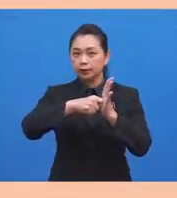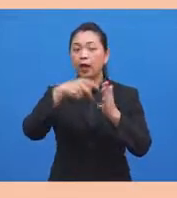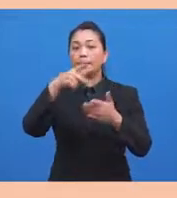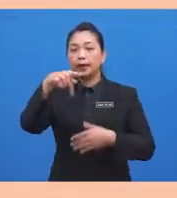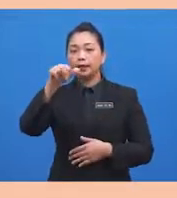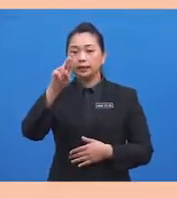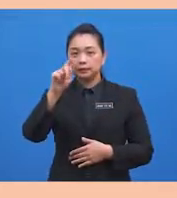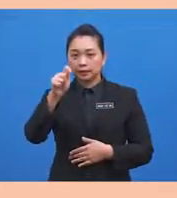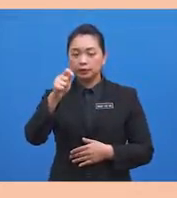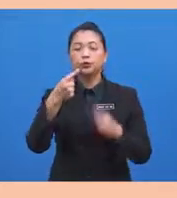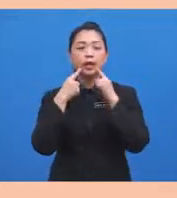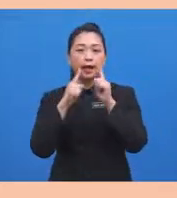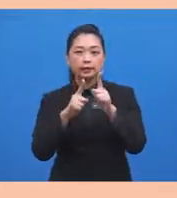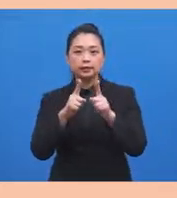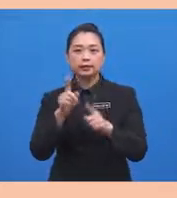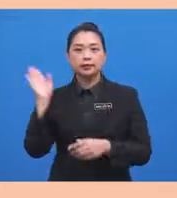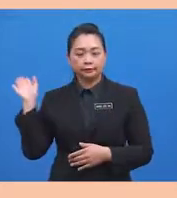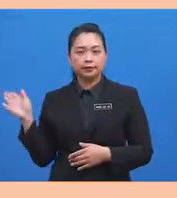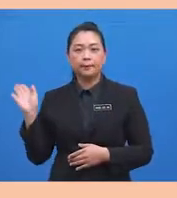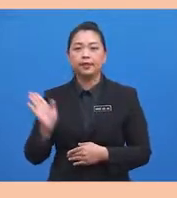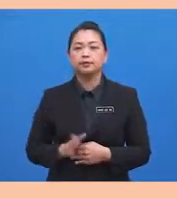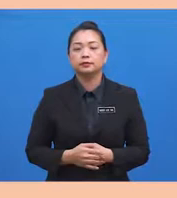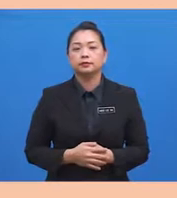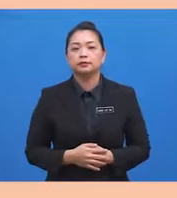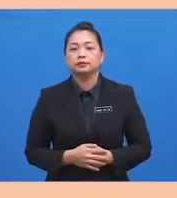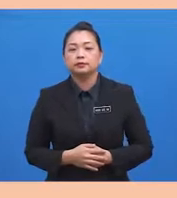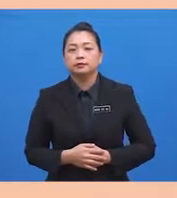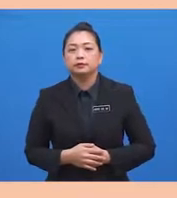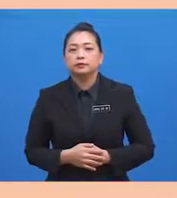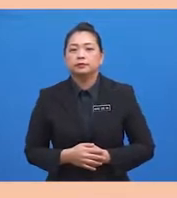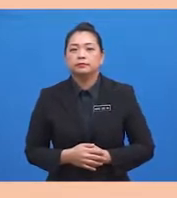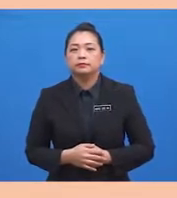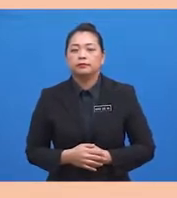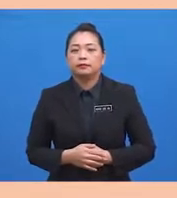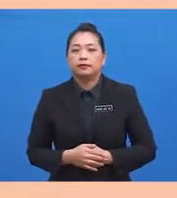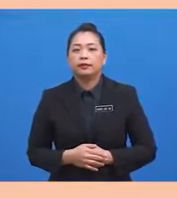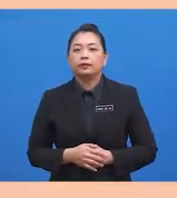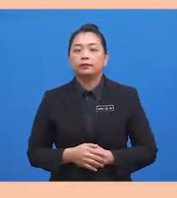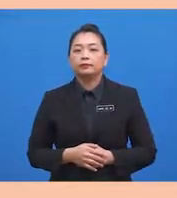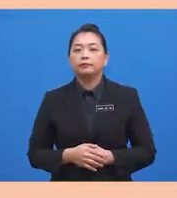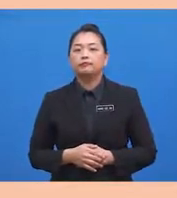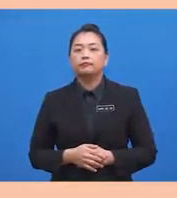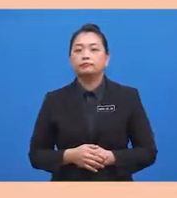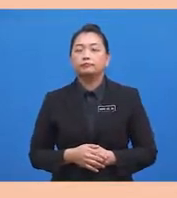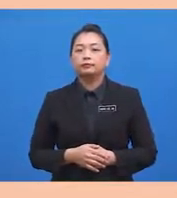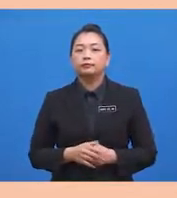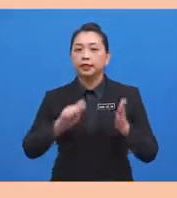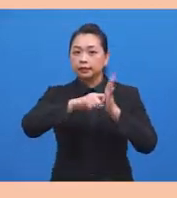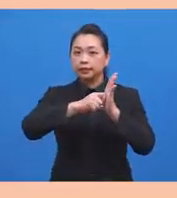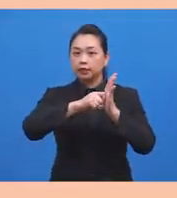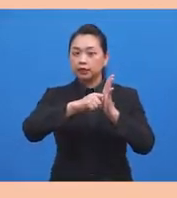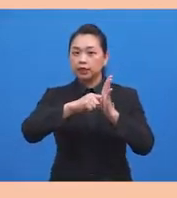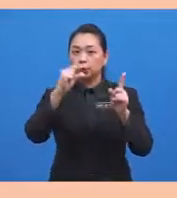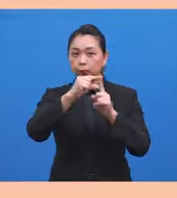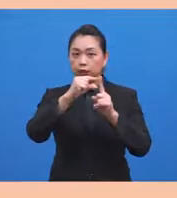part. The answer, segment. Next, a person that competes with another. The